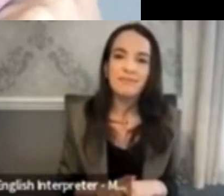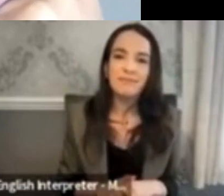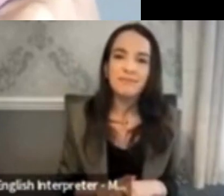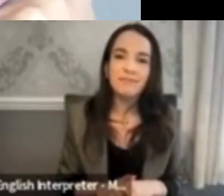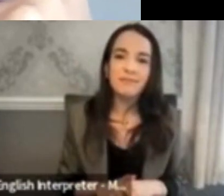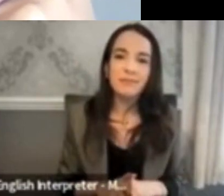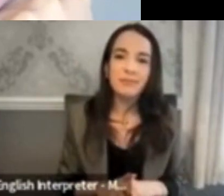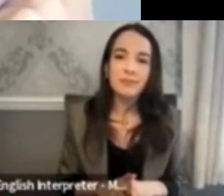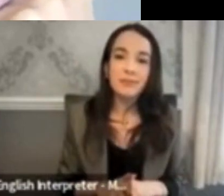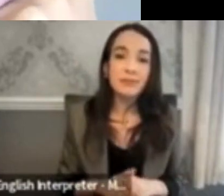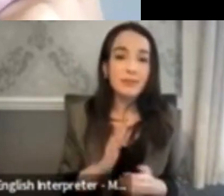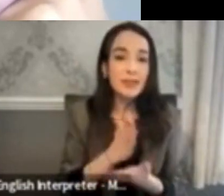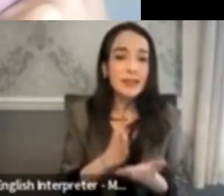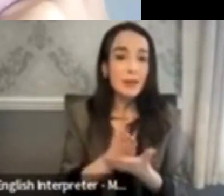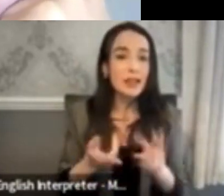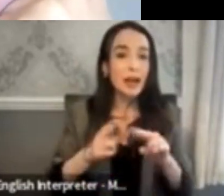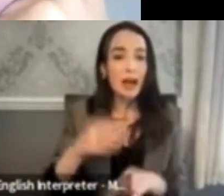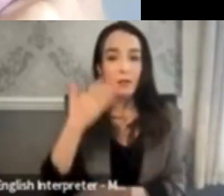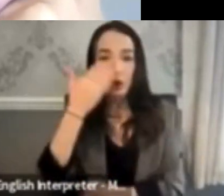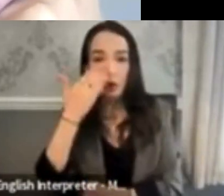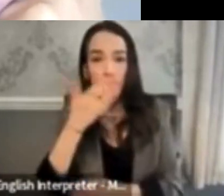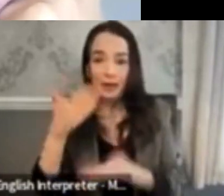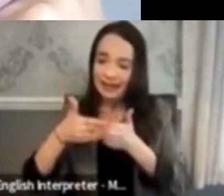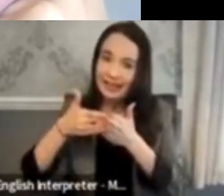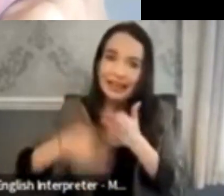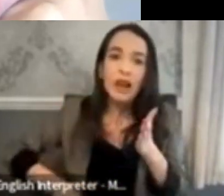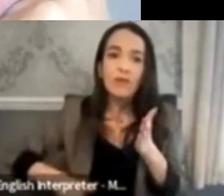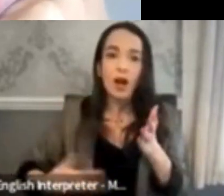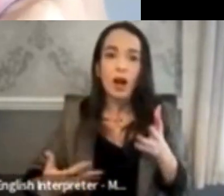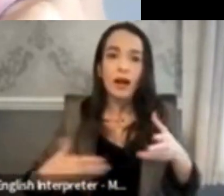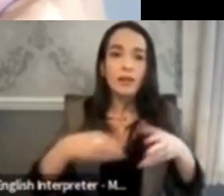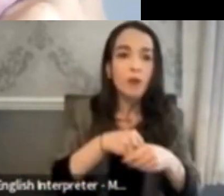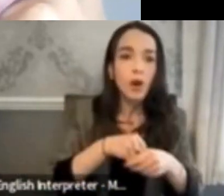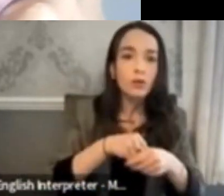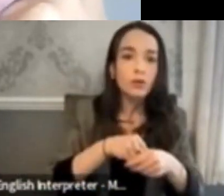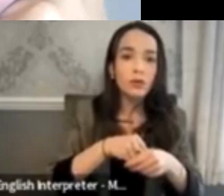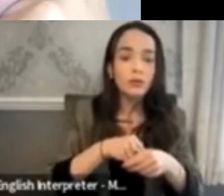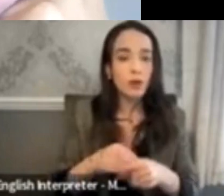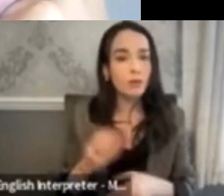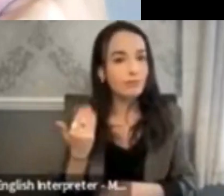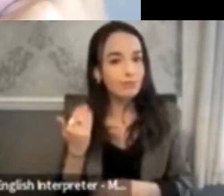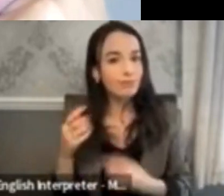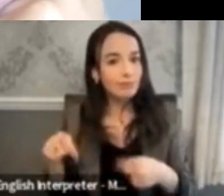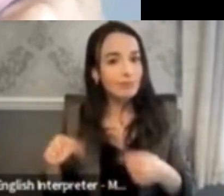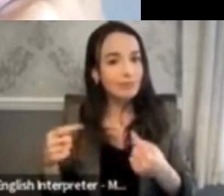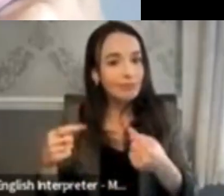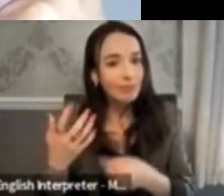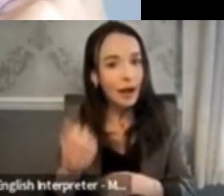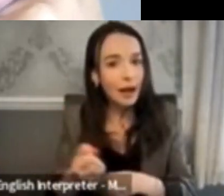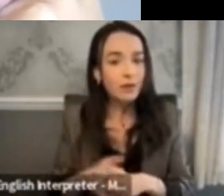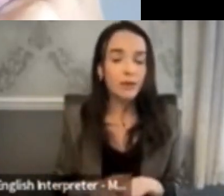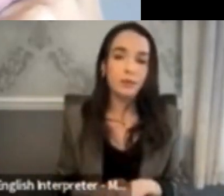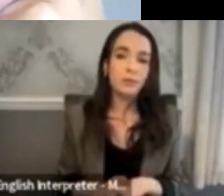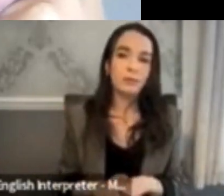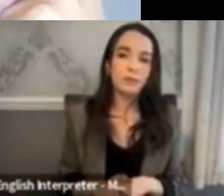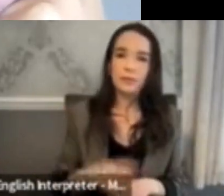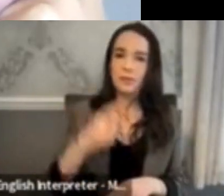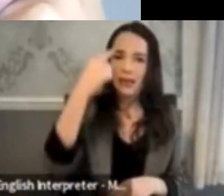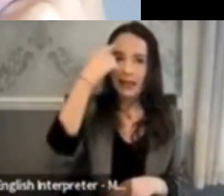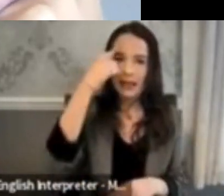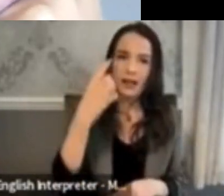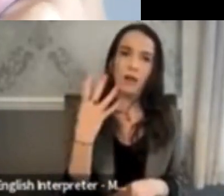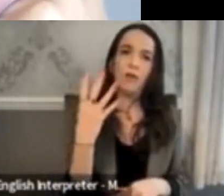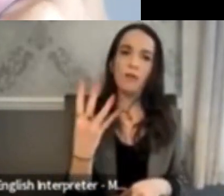especially if they haven't engaged ever or recently, that can be challenging. I mean, one of the ambitions of having 43